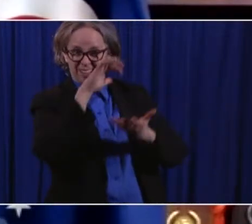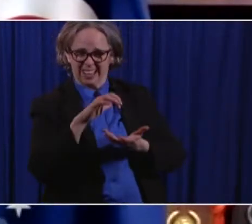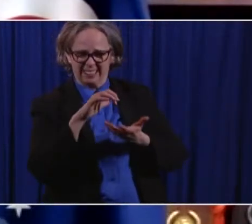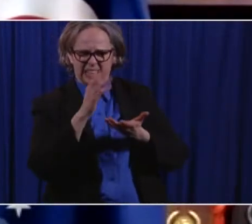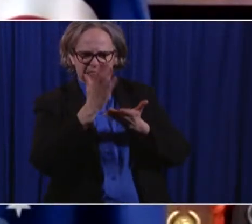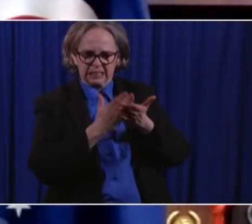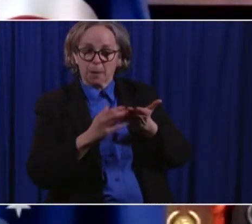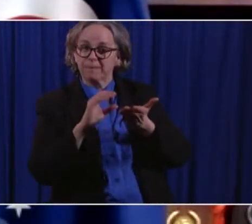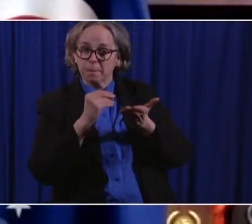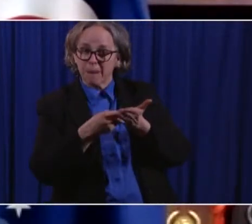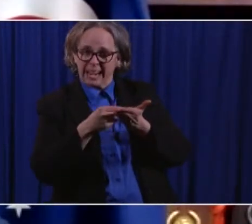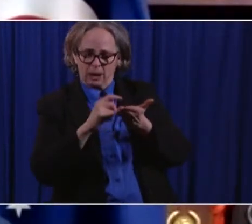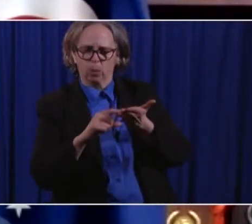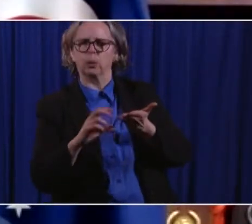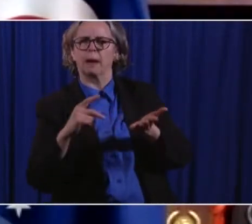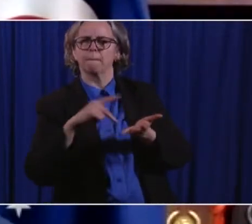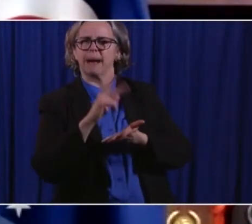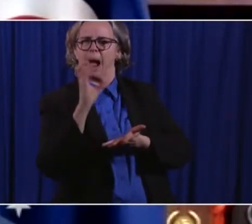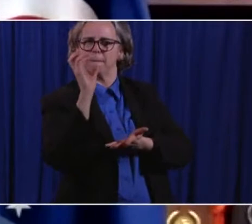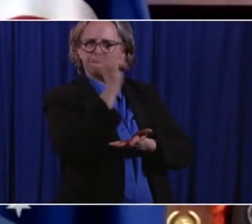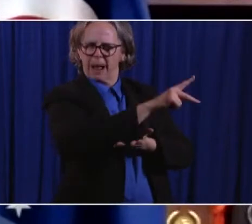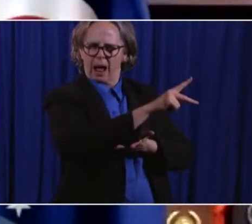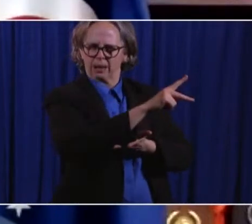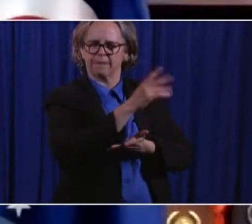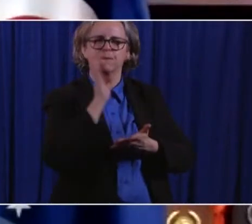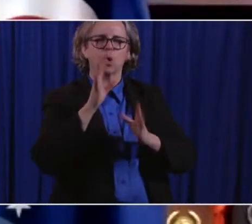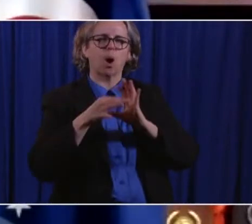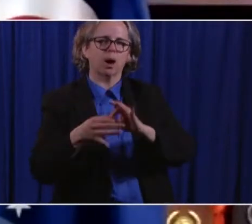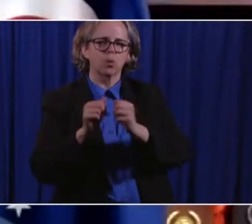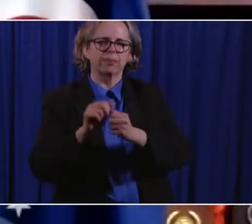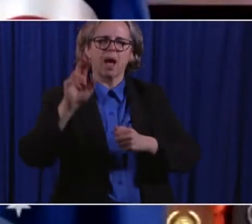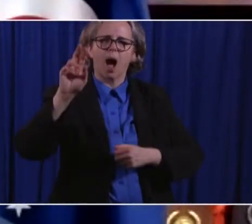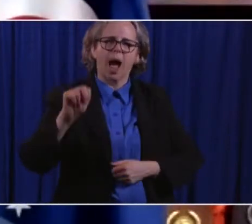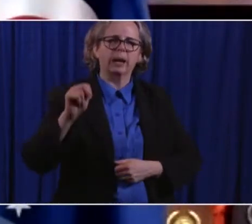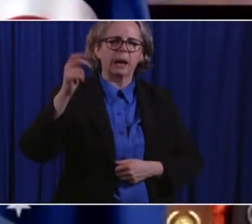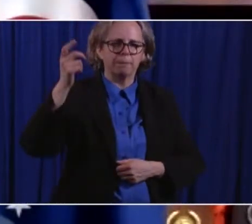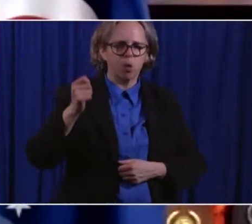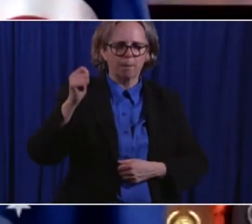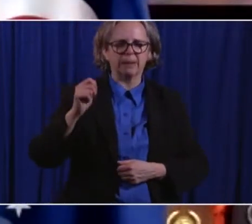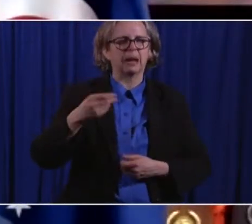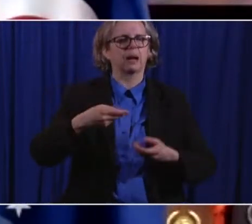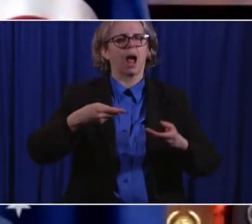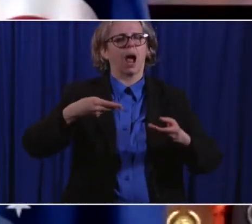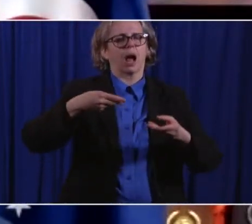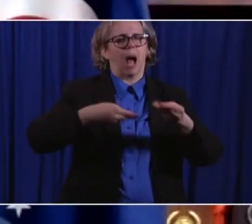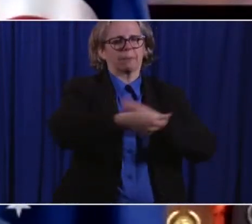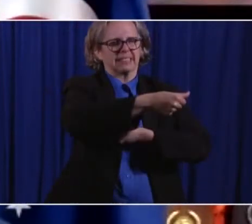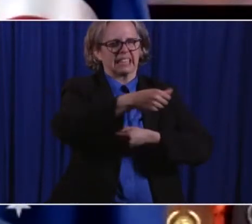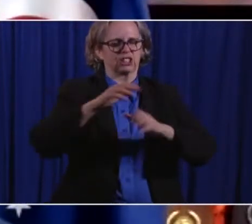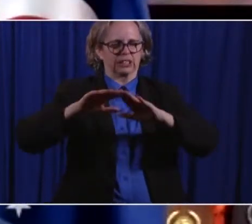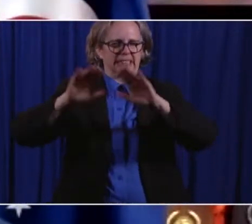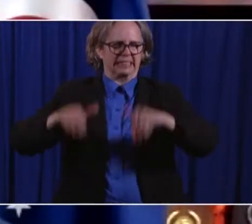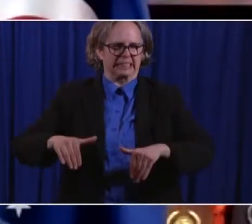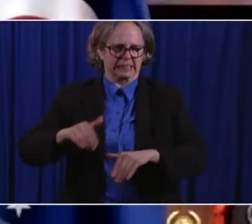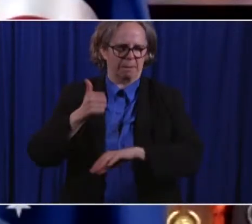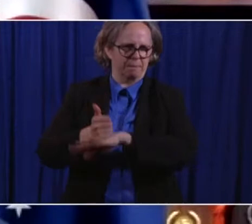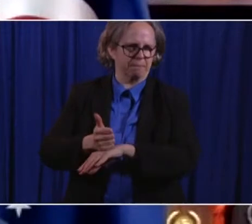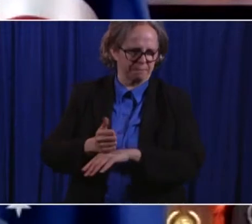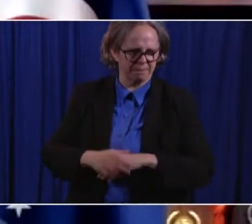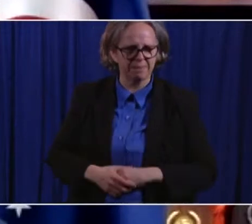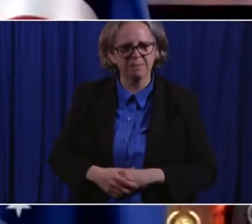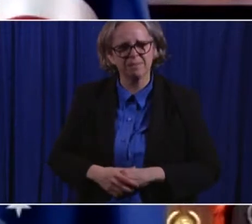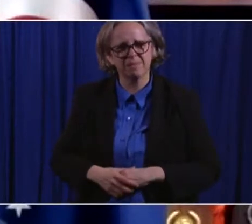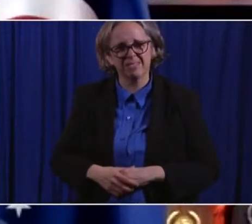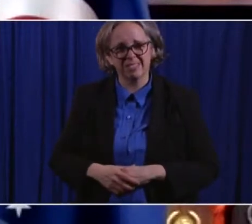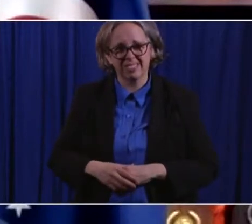unemployment compensation system and paying back that loan. I spoke with the NFIB and the Chamber of